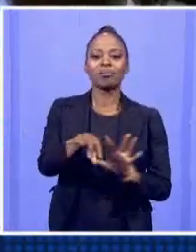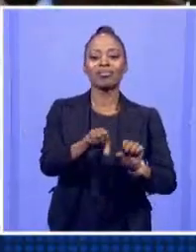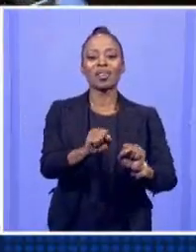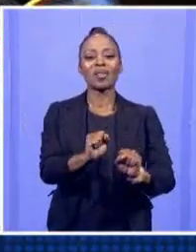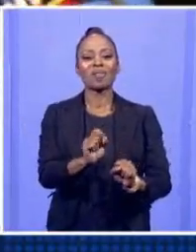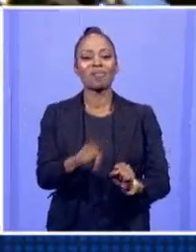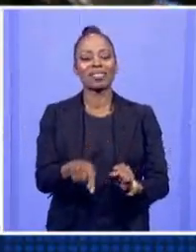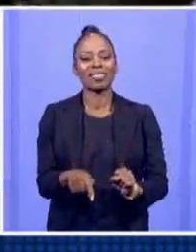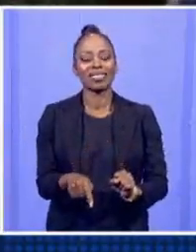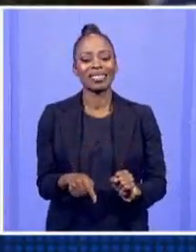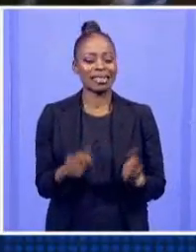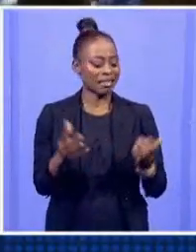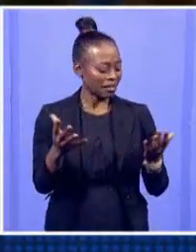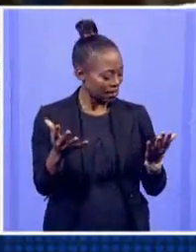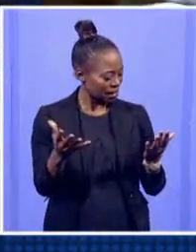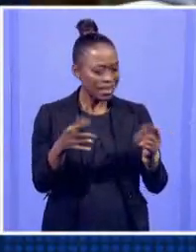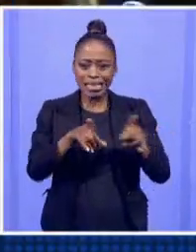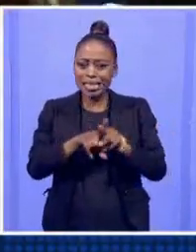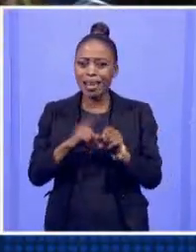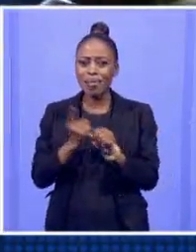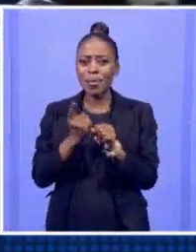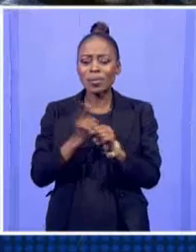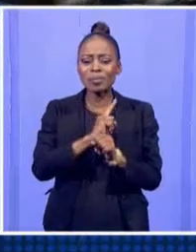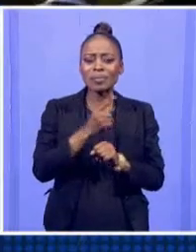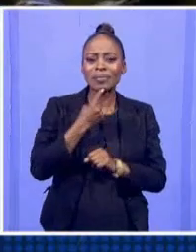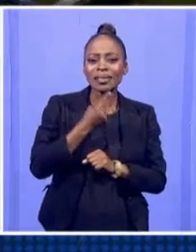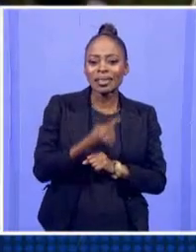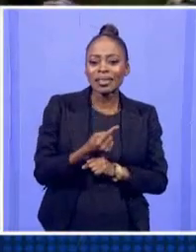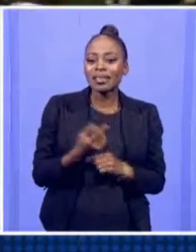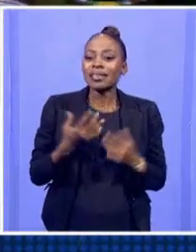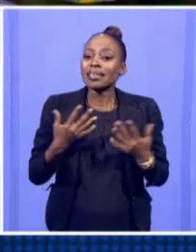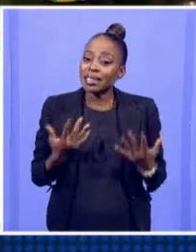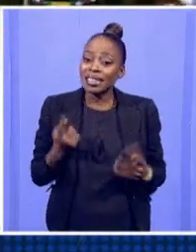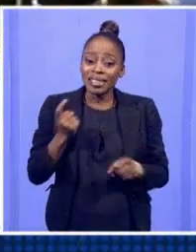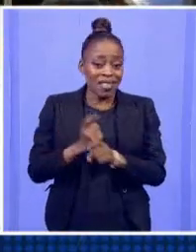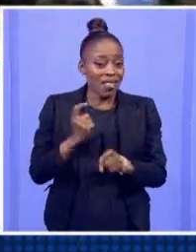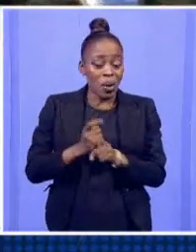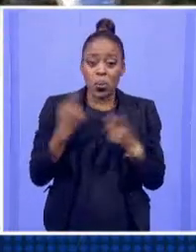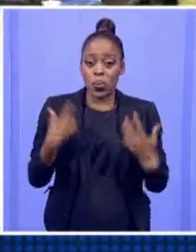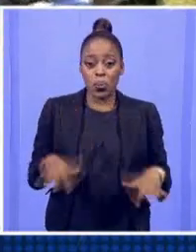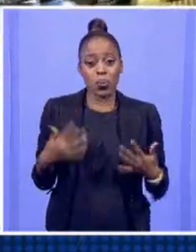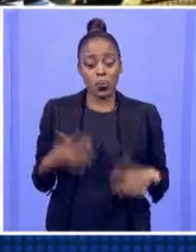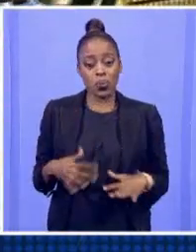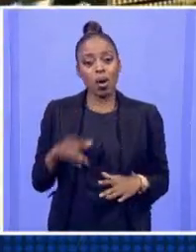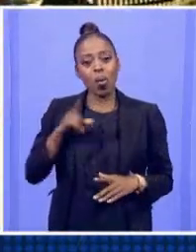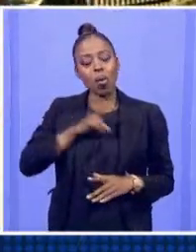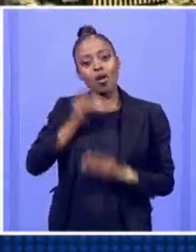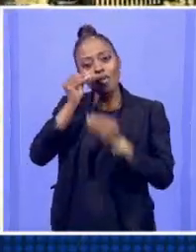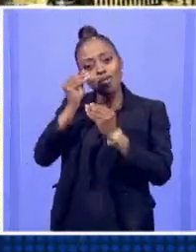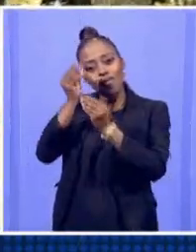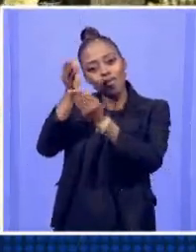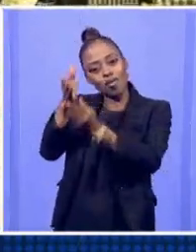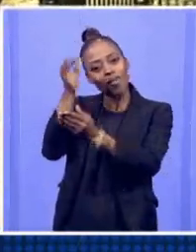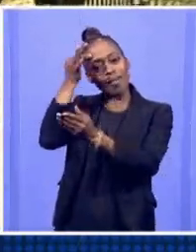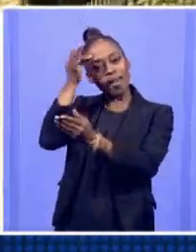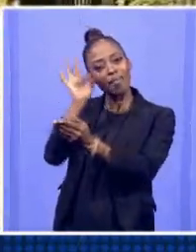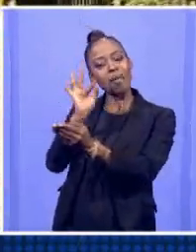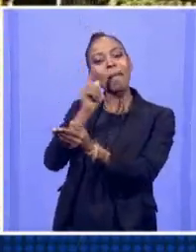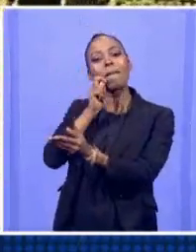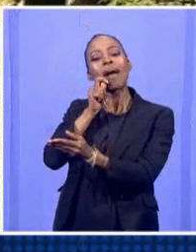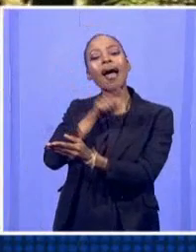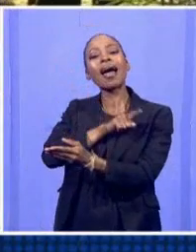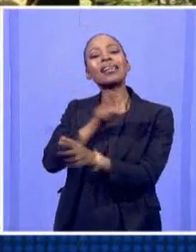king. But also, they say it's going to be difficult to convince government that a male person